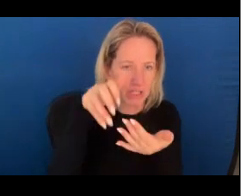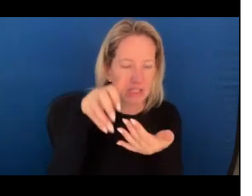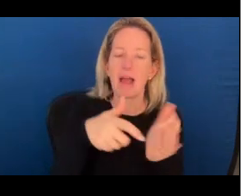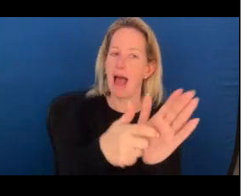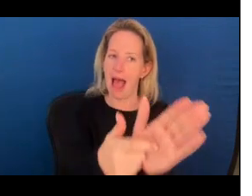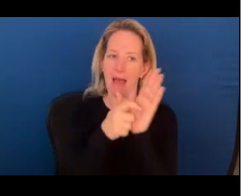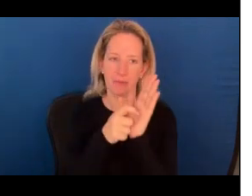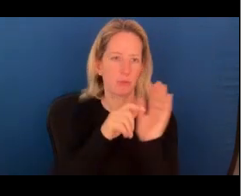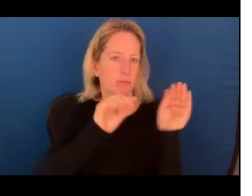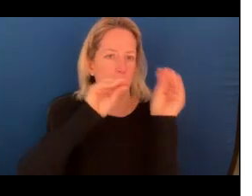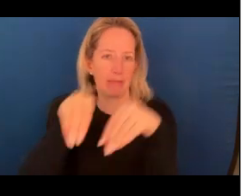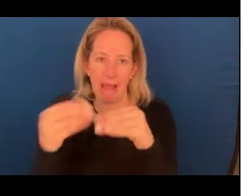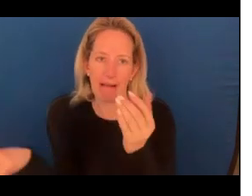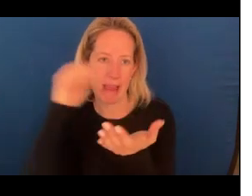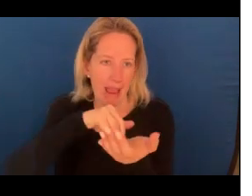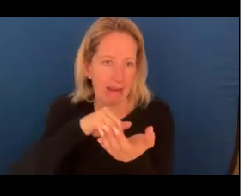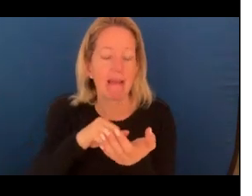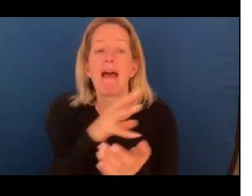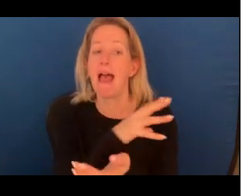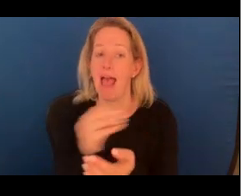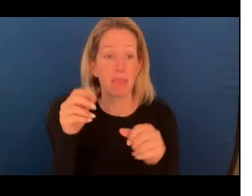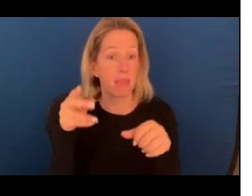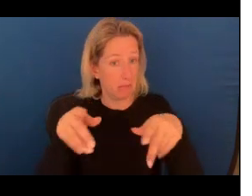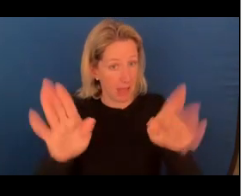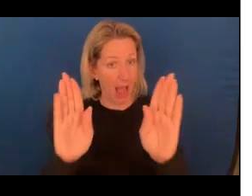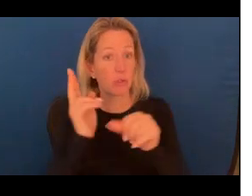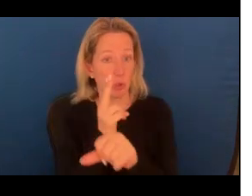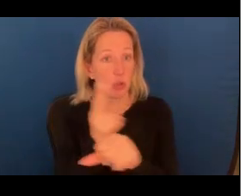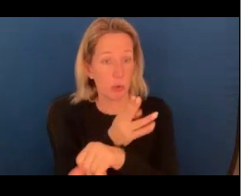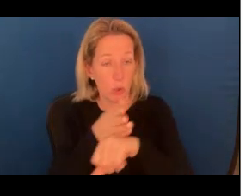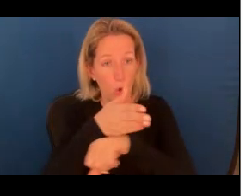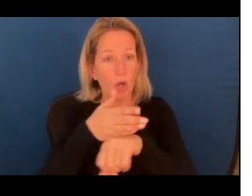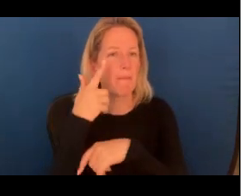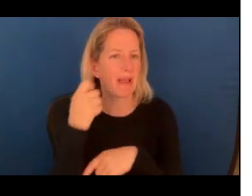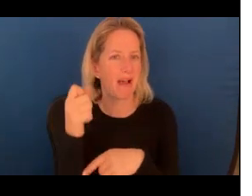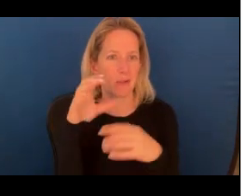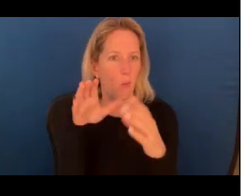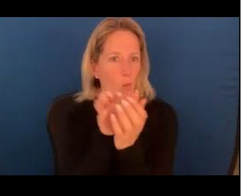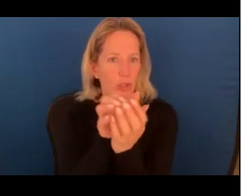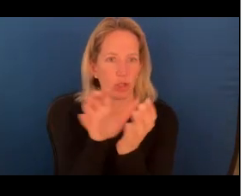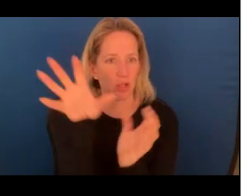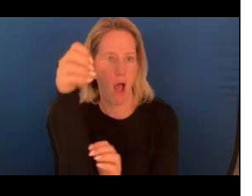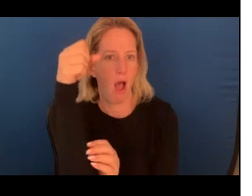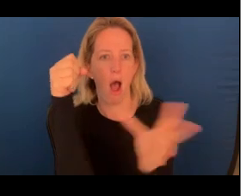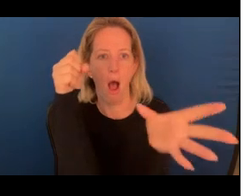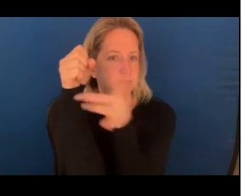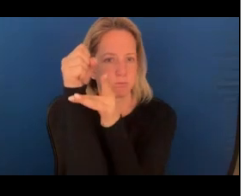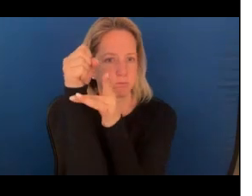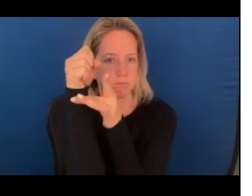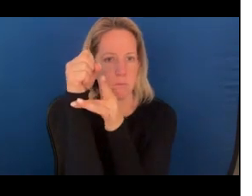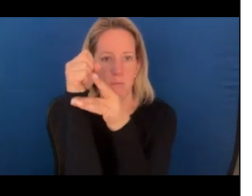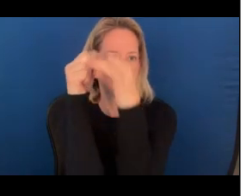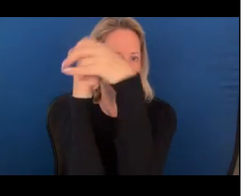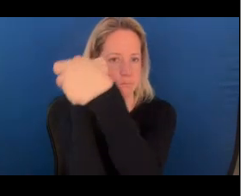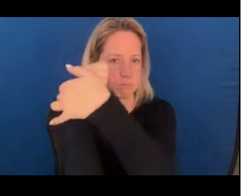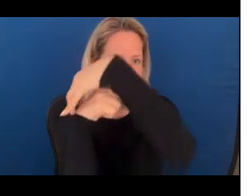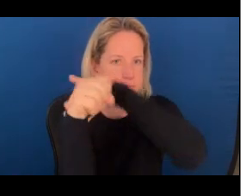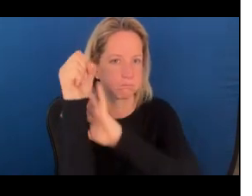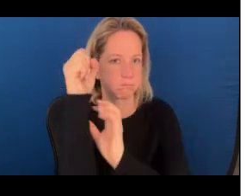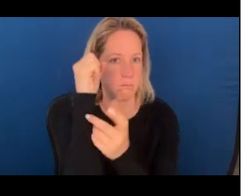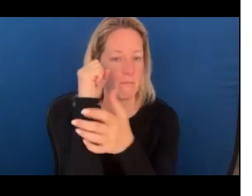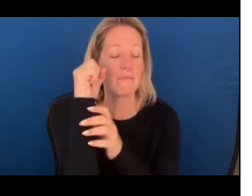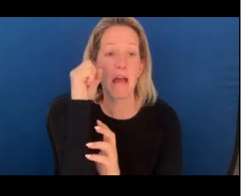stakes because, as you can see in that photo, oysters settle on them like crazy and they grow and they do seem to be like pretty